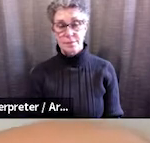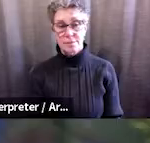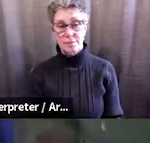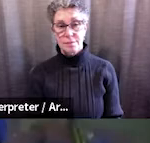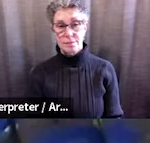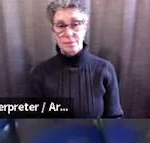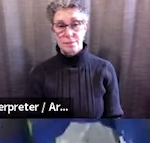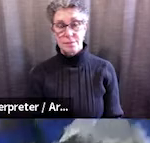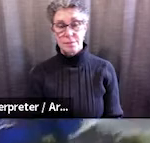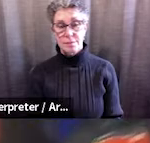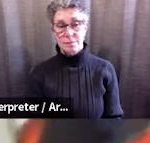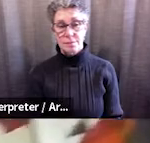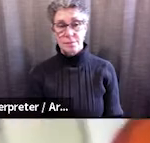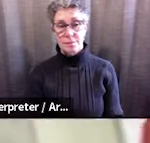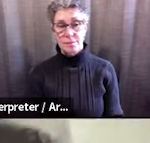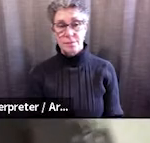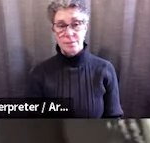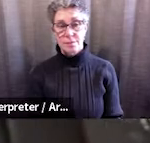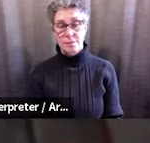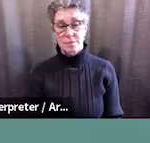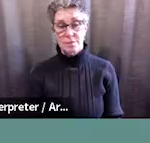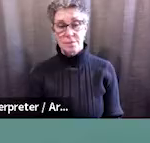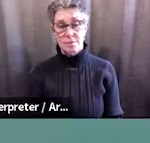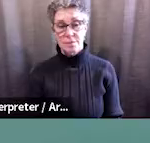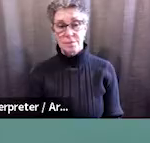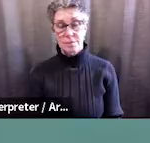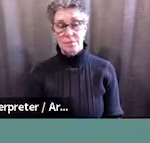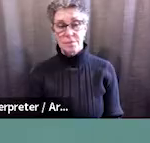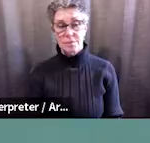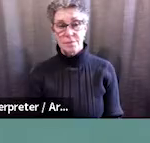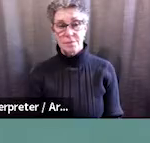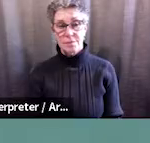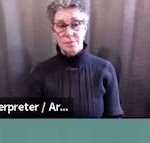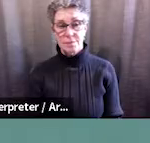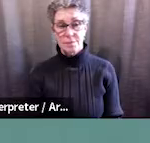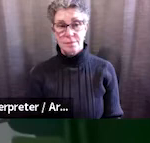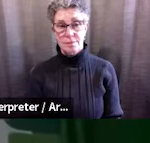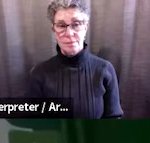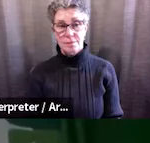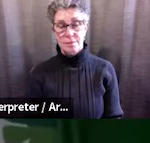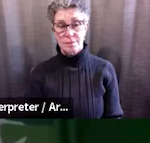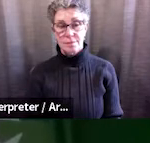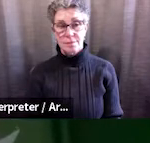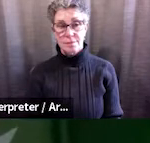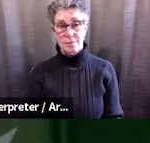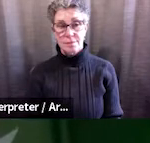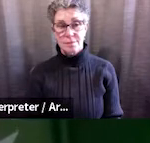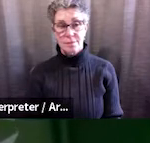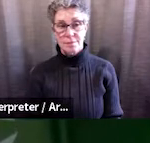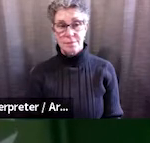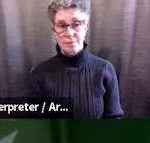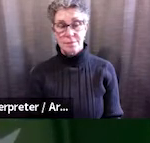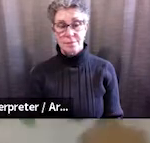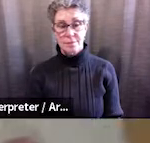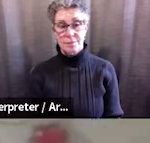Show me. Nair has a style of his own, and he's not afraid to go in there and freely draw how and